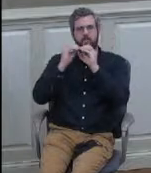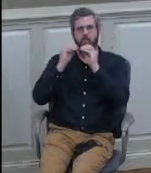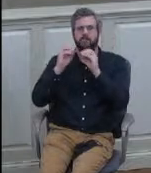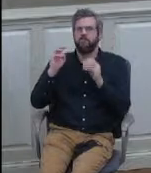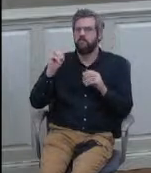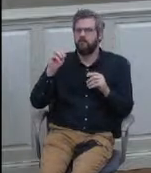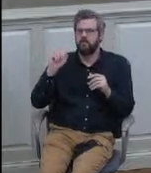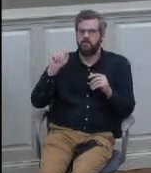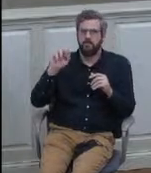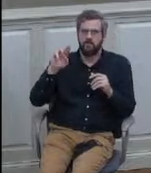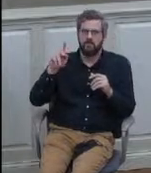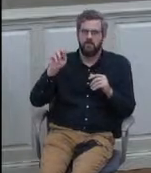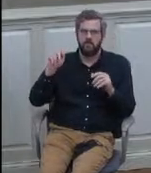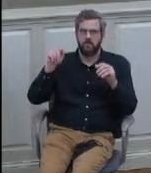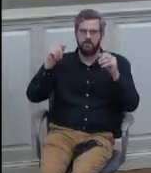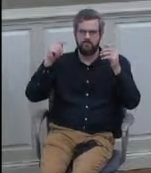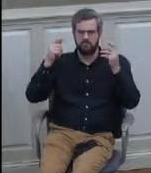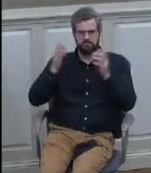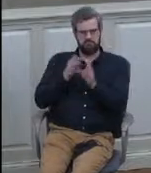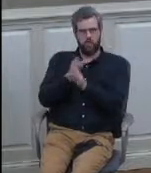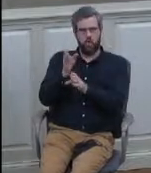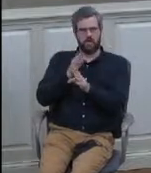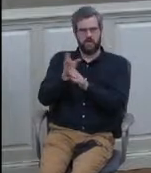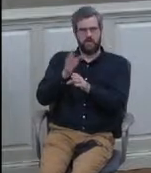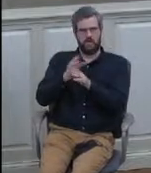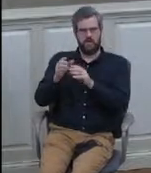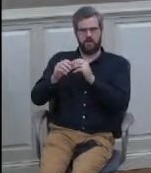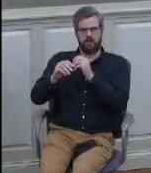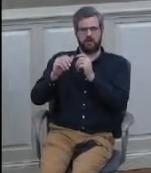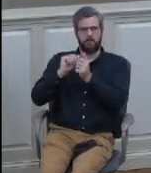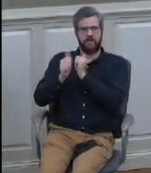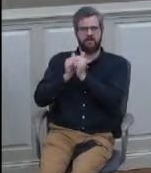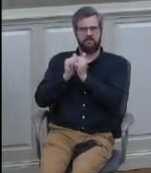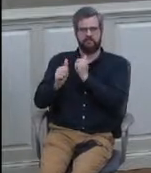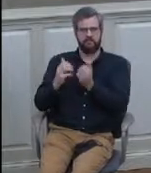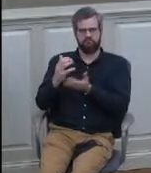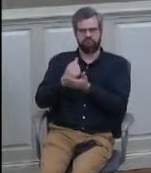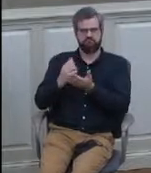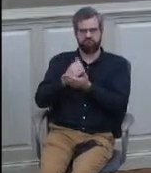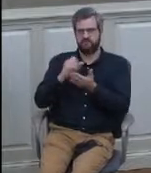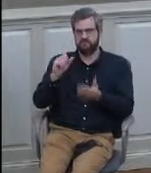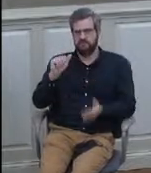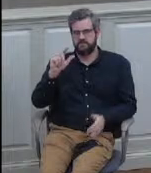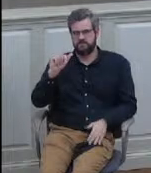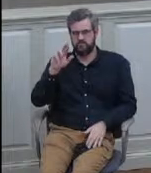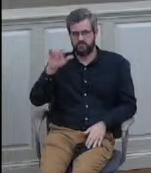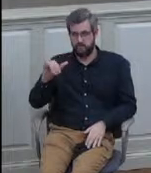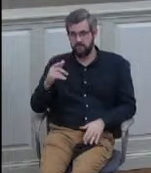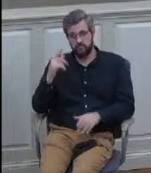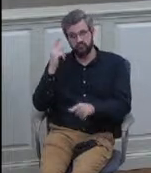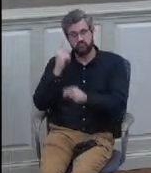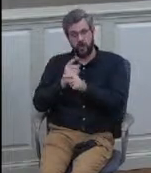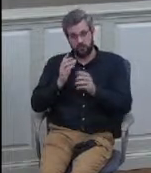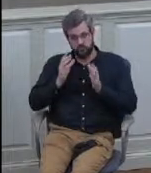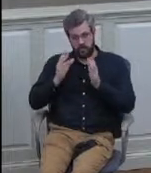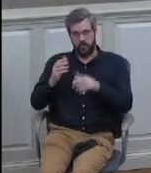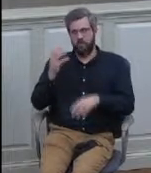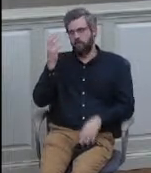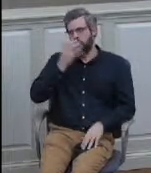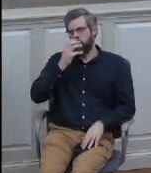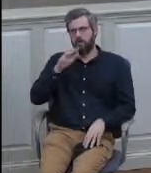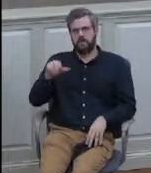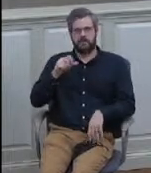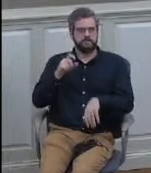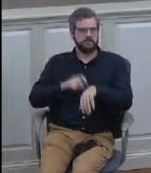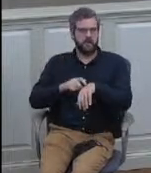think this is going to be a big step in the right direction, and it's something that's taken a considerable amount of time, along with everything